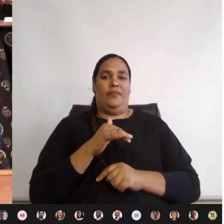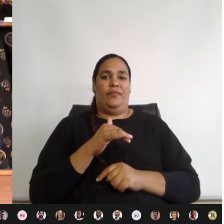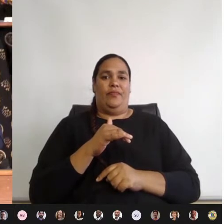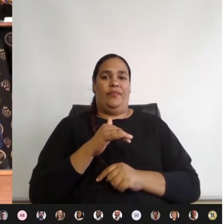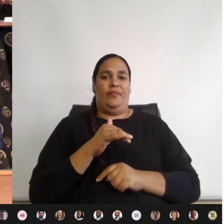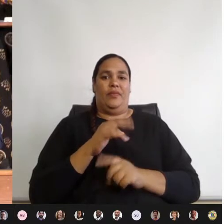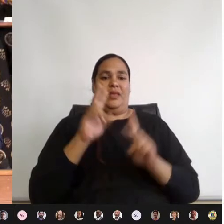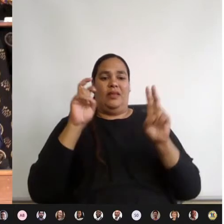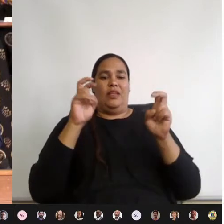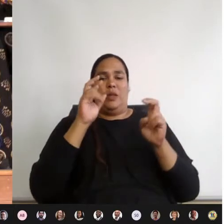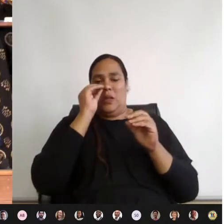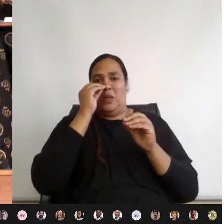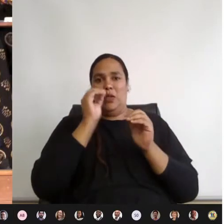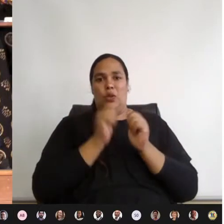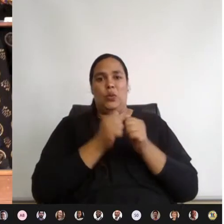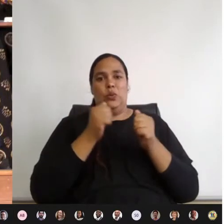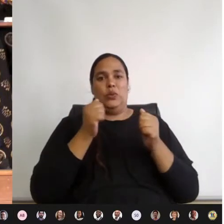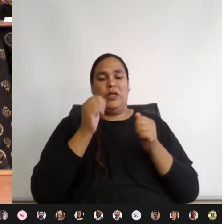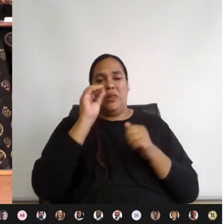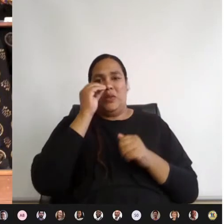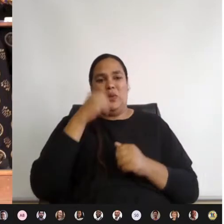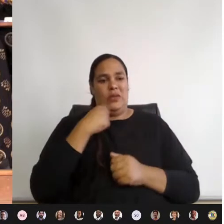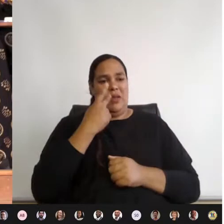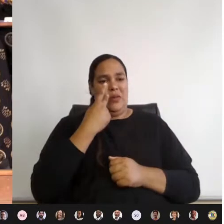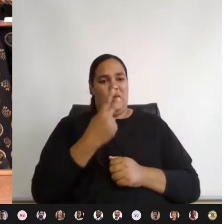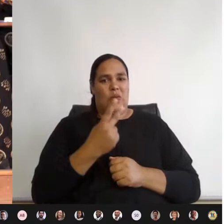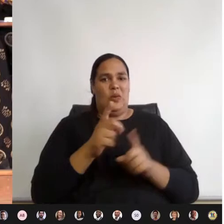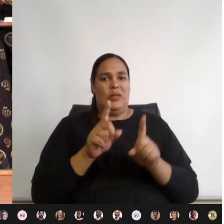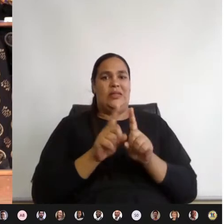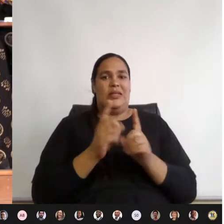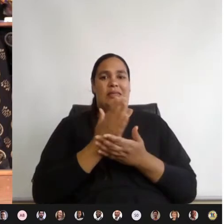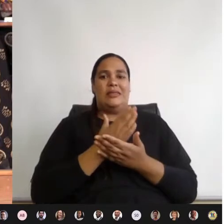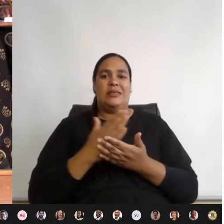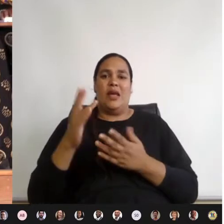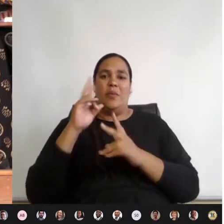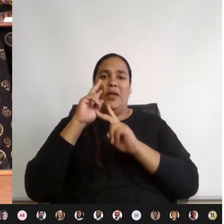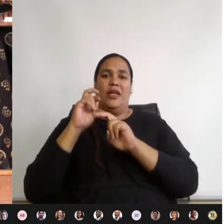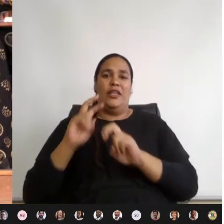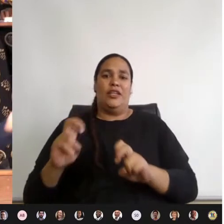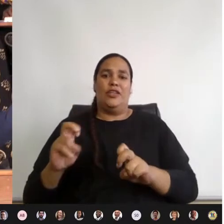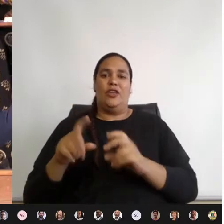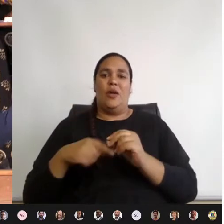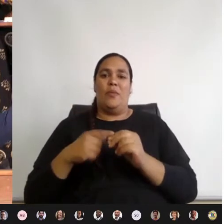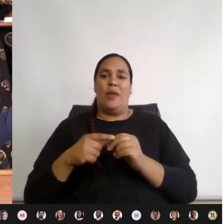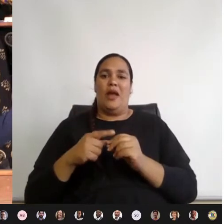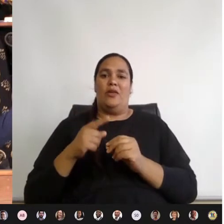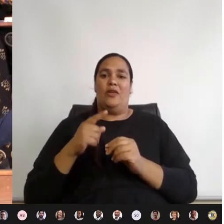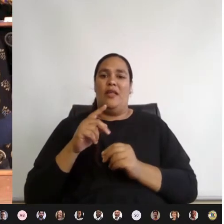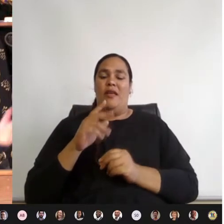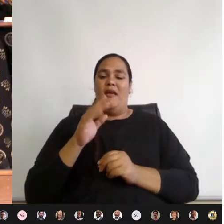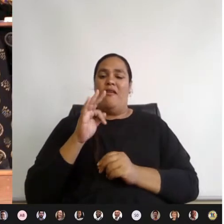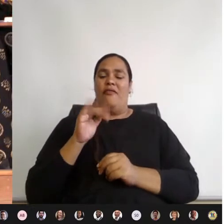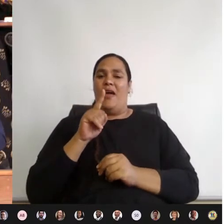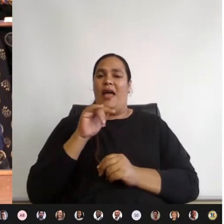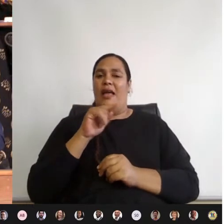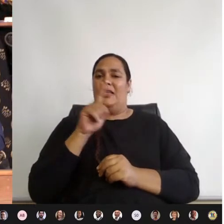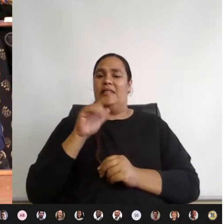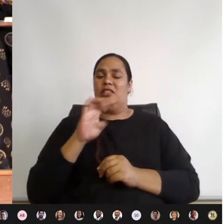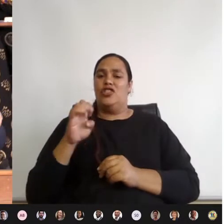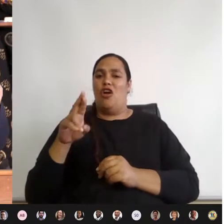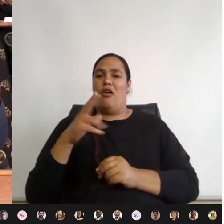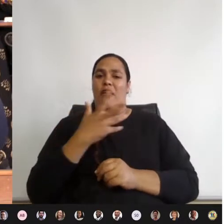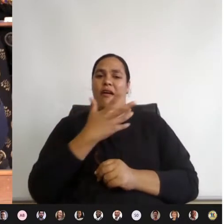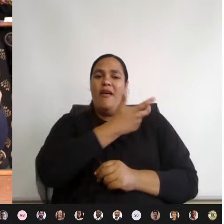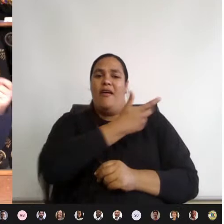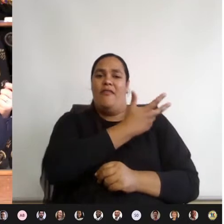item in the news today where even some of the researchers dealing with the Pfizer vaccine that's on its way here are